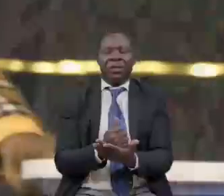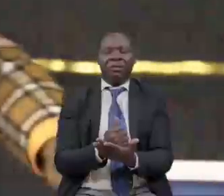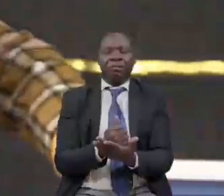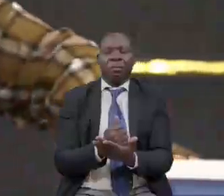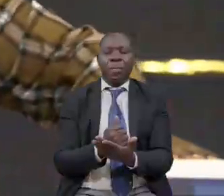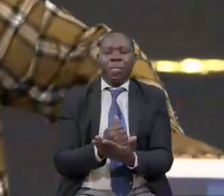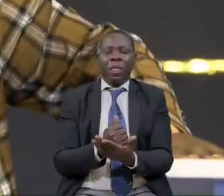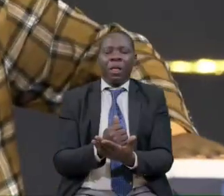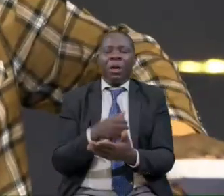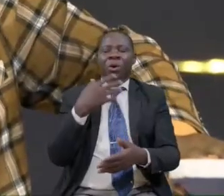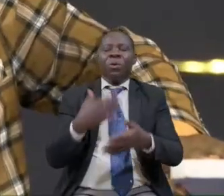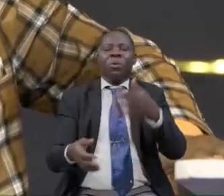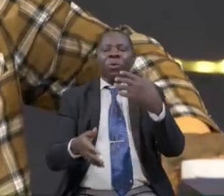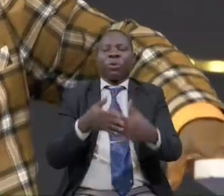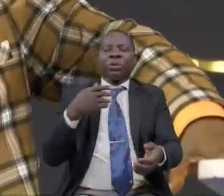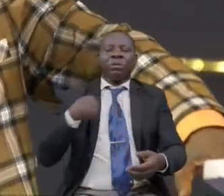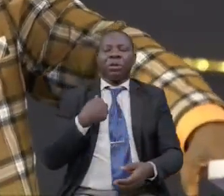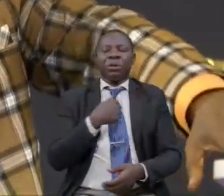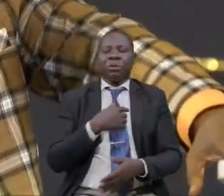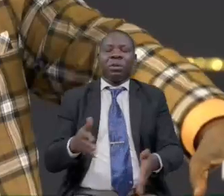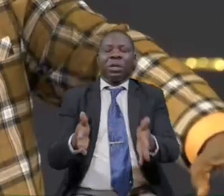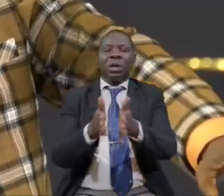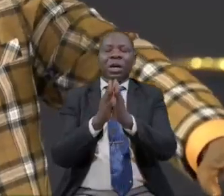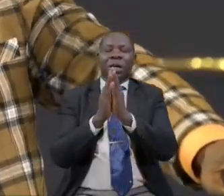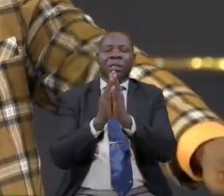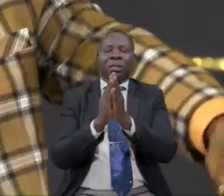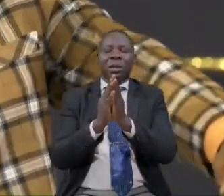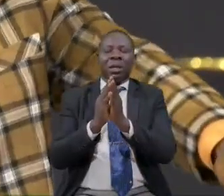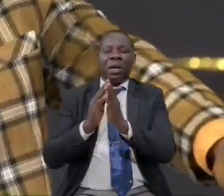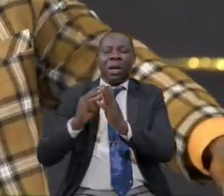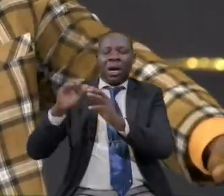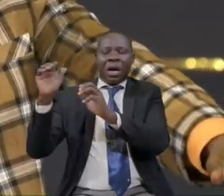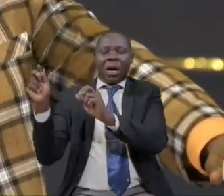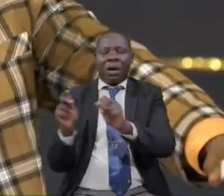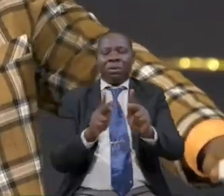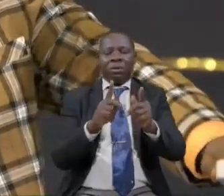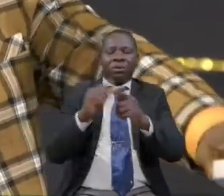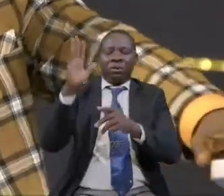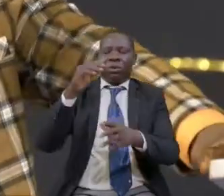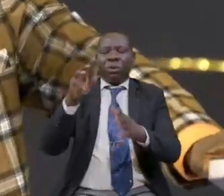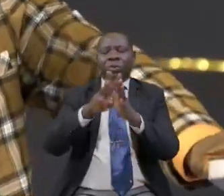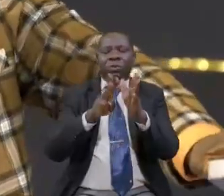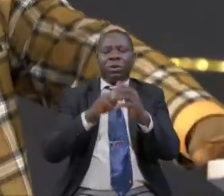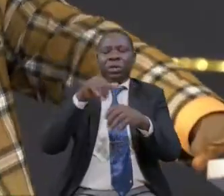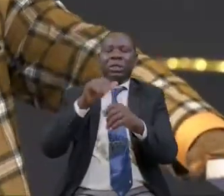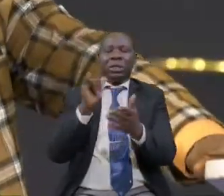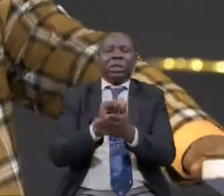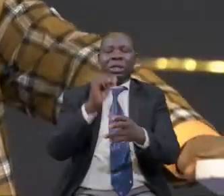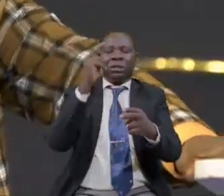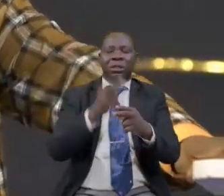Whatever we ask, according to your will, in that name, will be